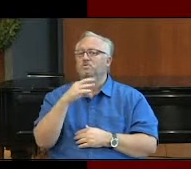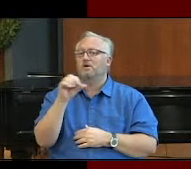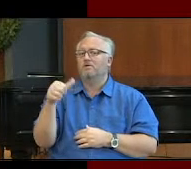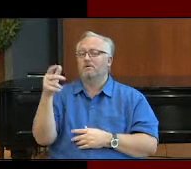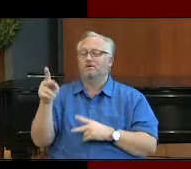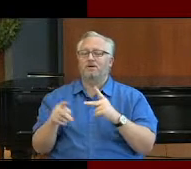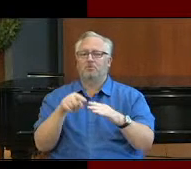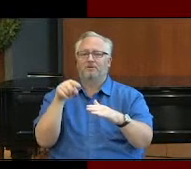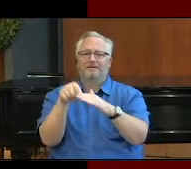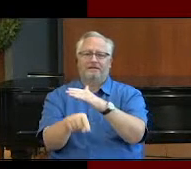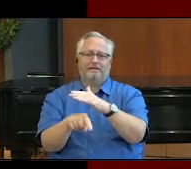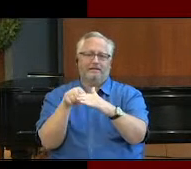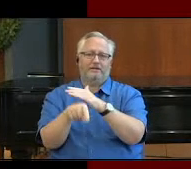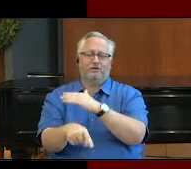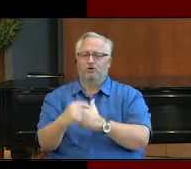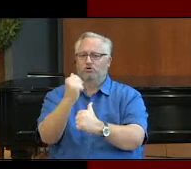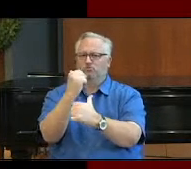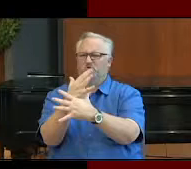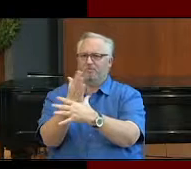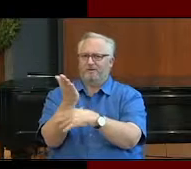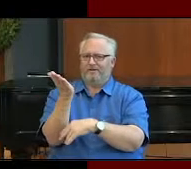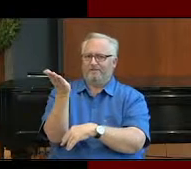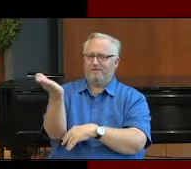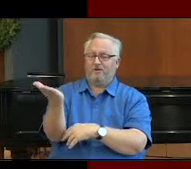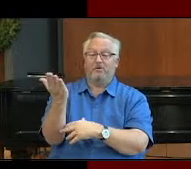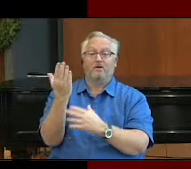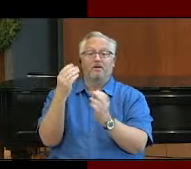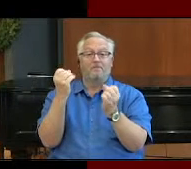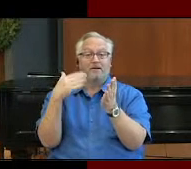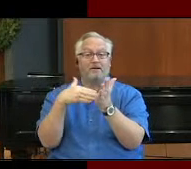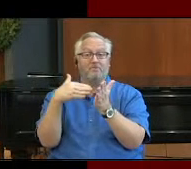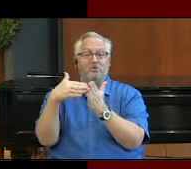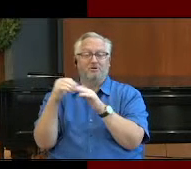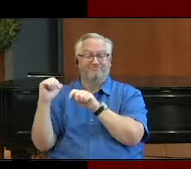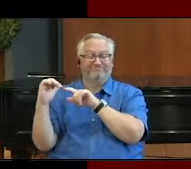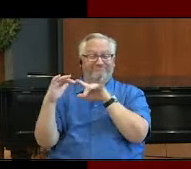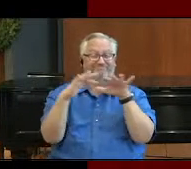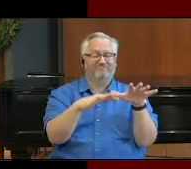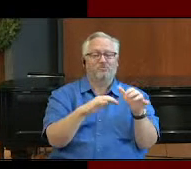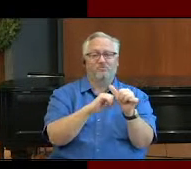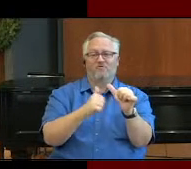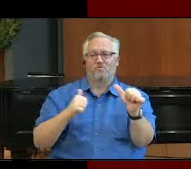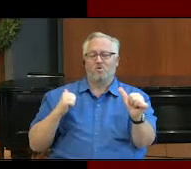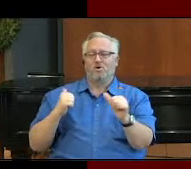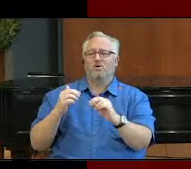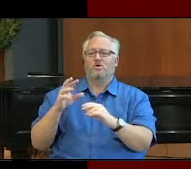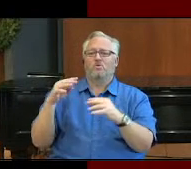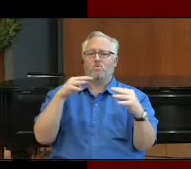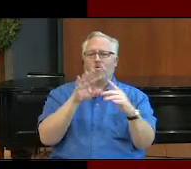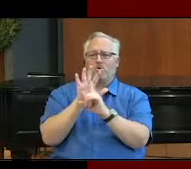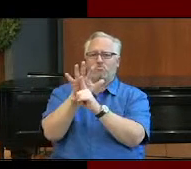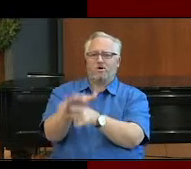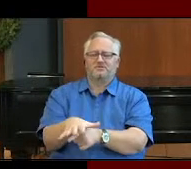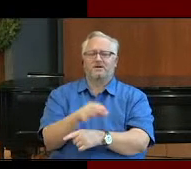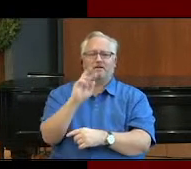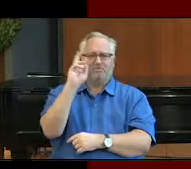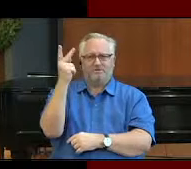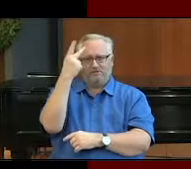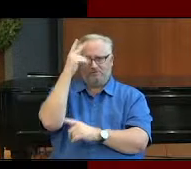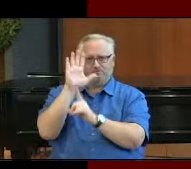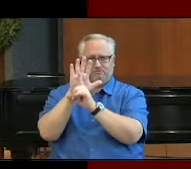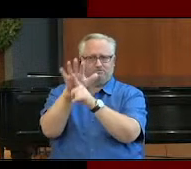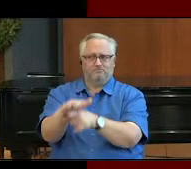being killed in Germany, and millions of people fled the oppression of war and political oppression.